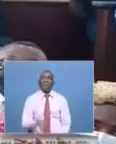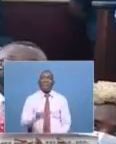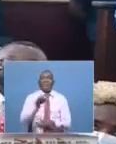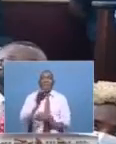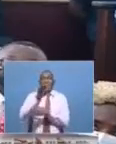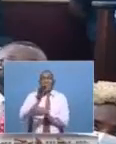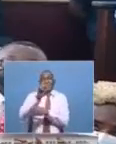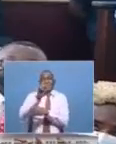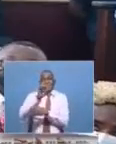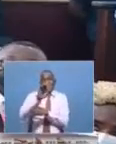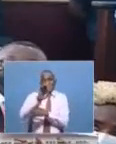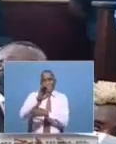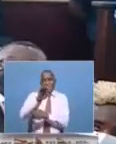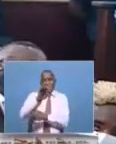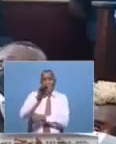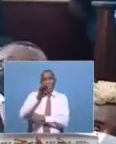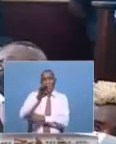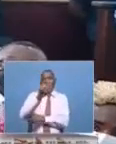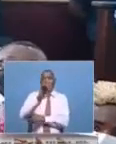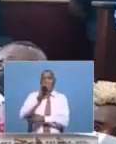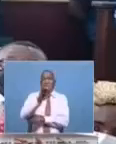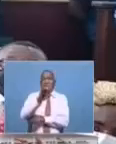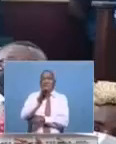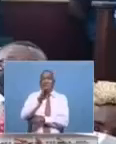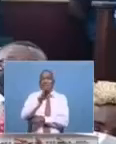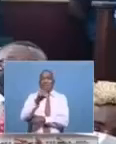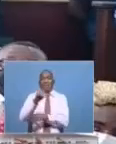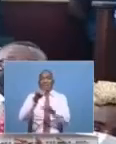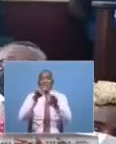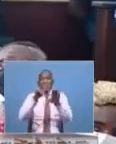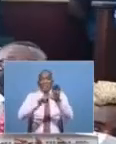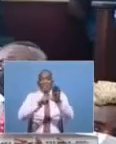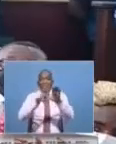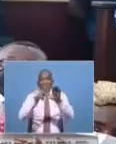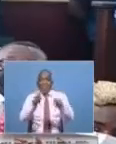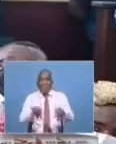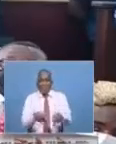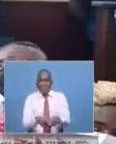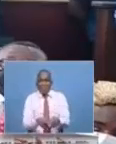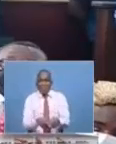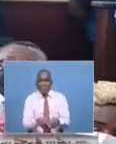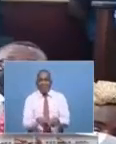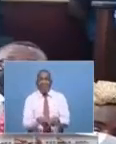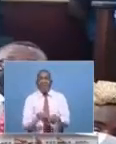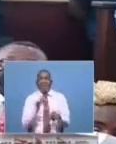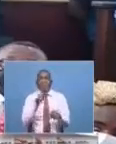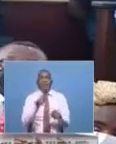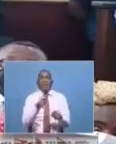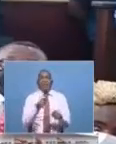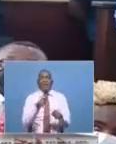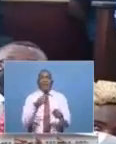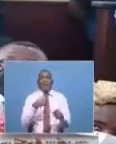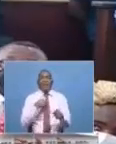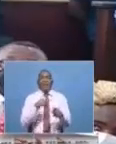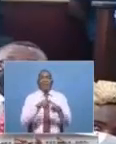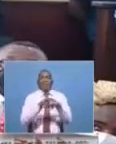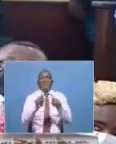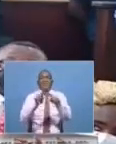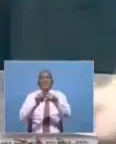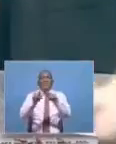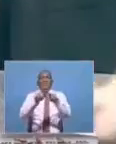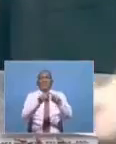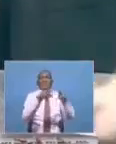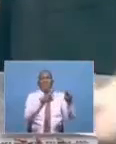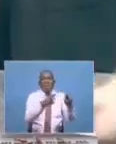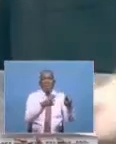Electoral Commission and its chairperson are to be subjected to different rules of procedure